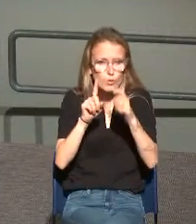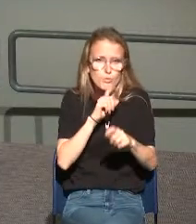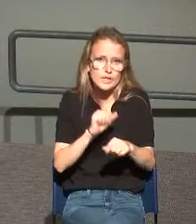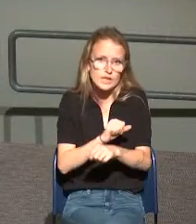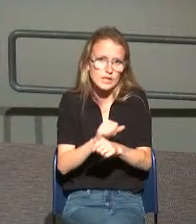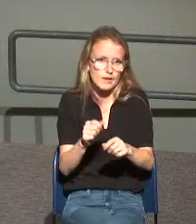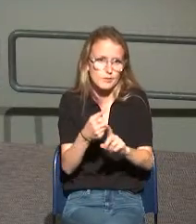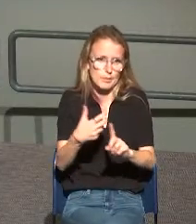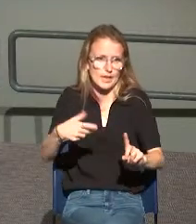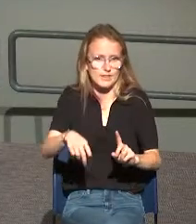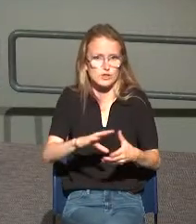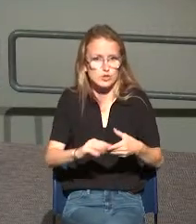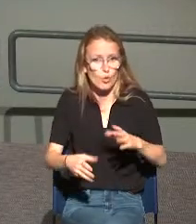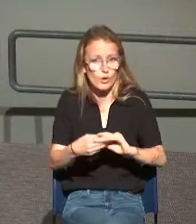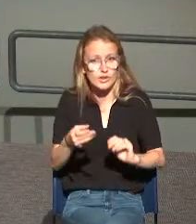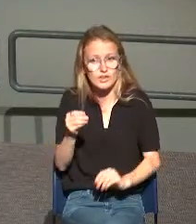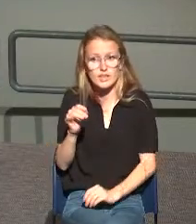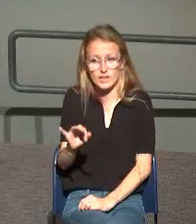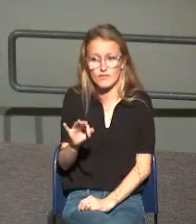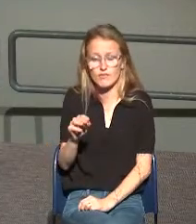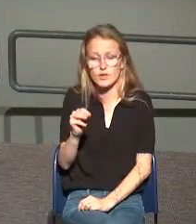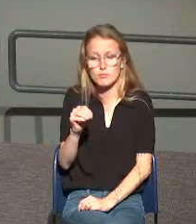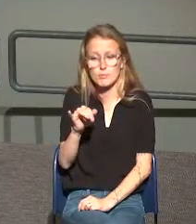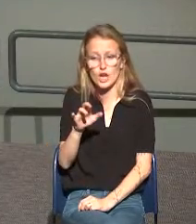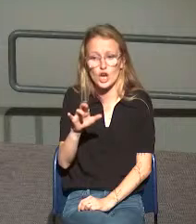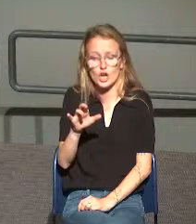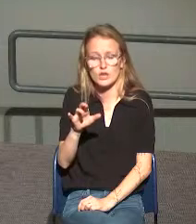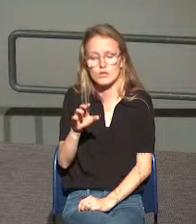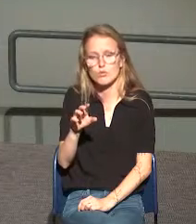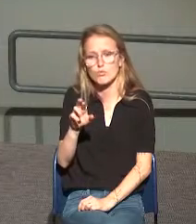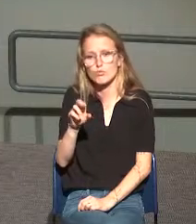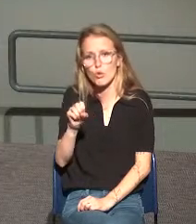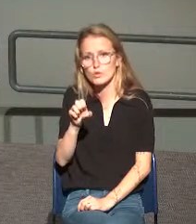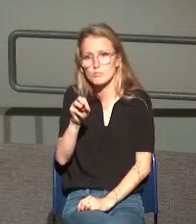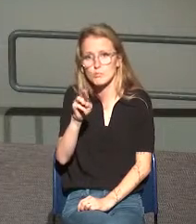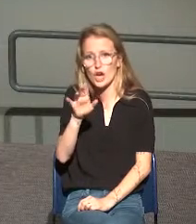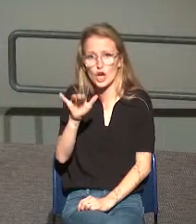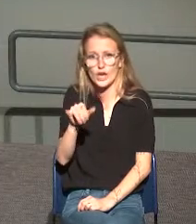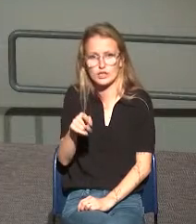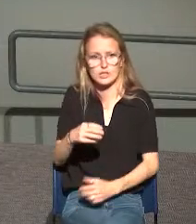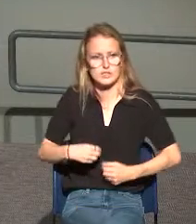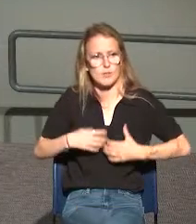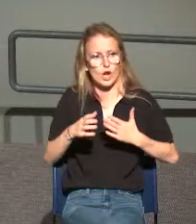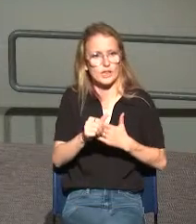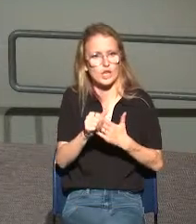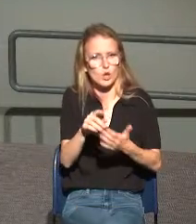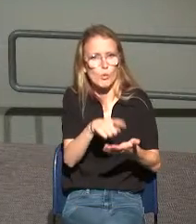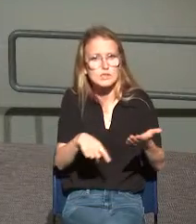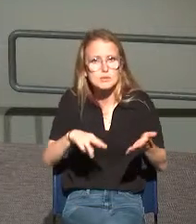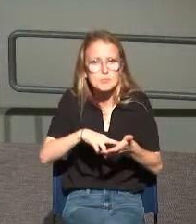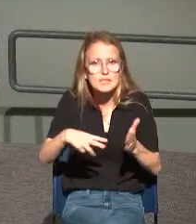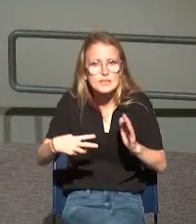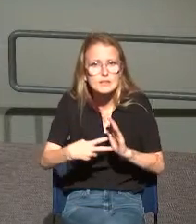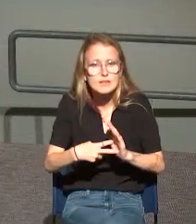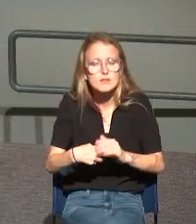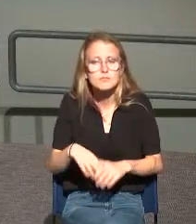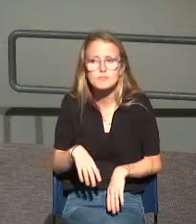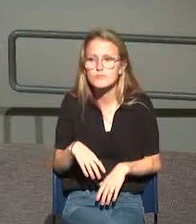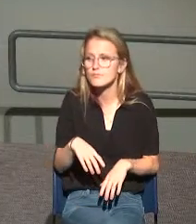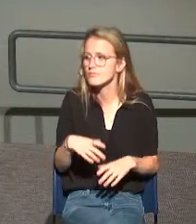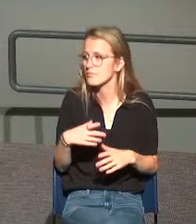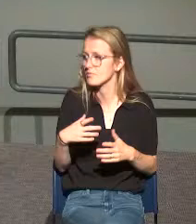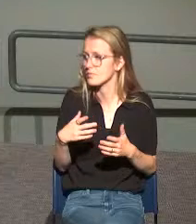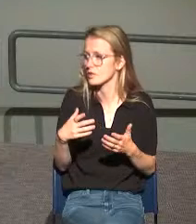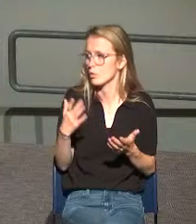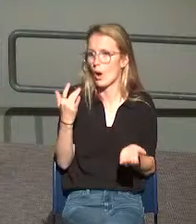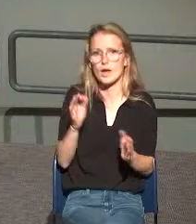out, like, if Rosemary Mariner is widely described as an inspiring leader, well, what does that mean exactly? What difference does it make